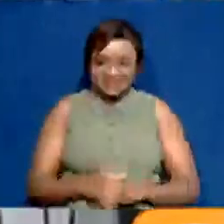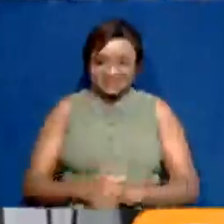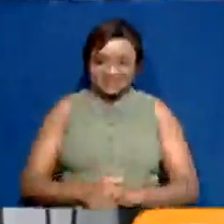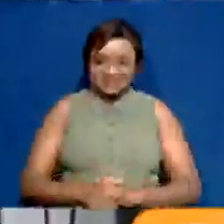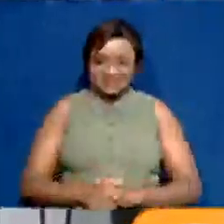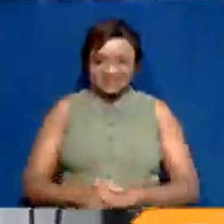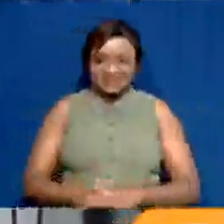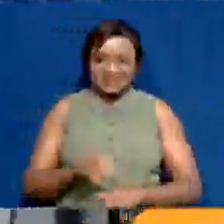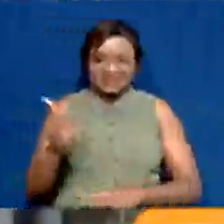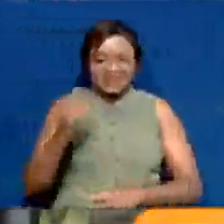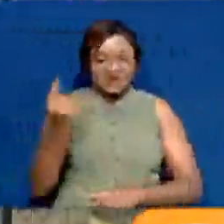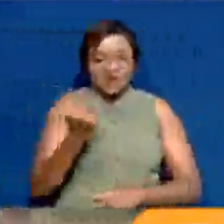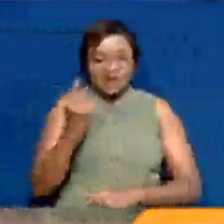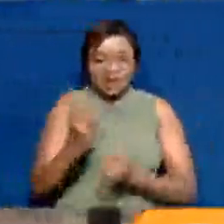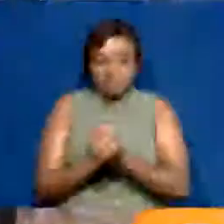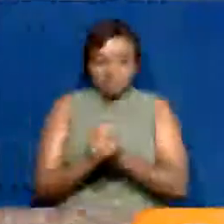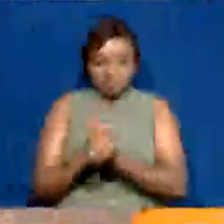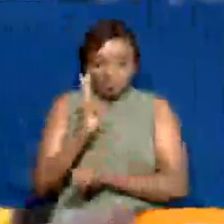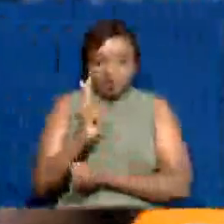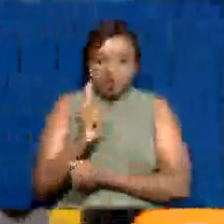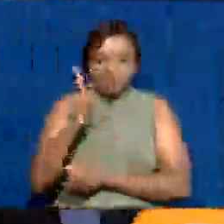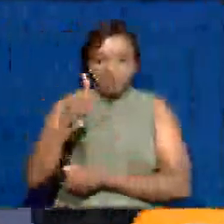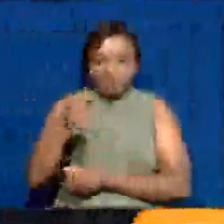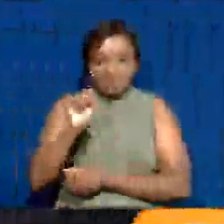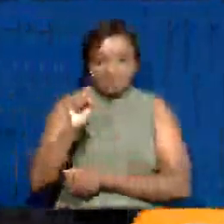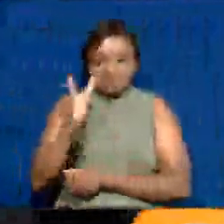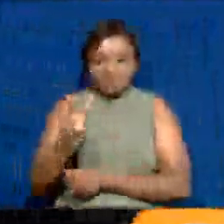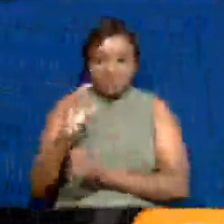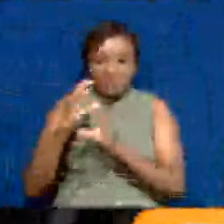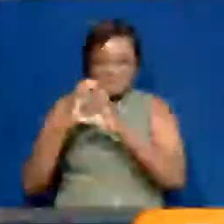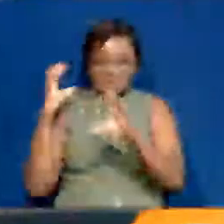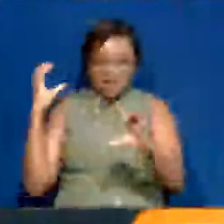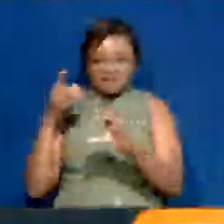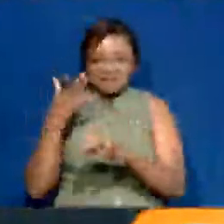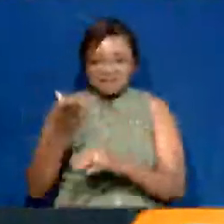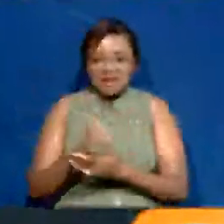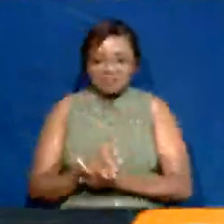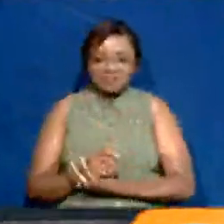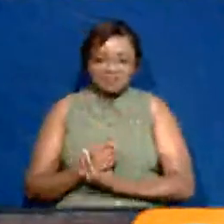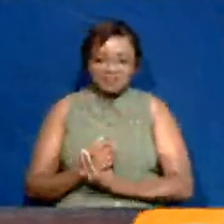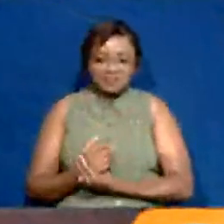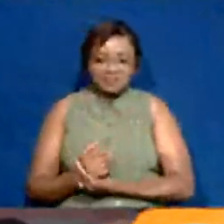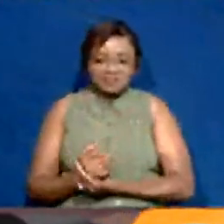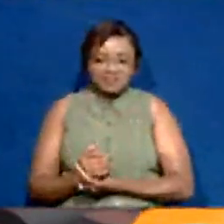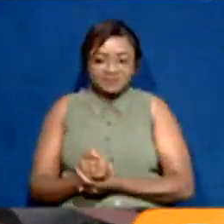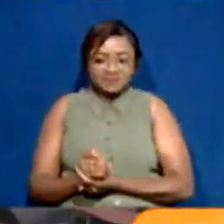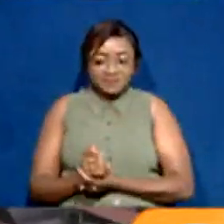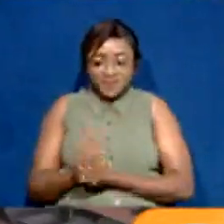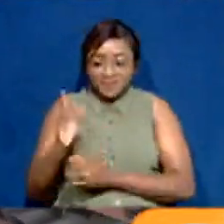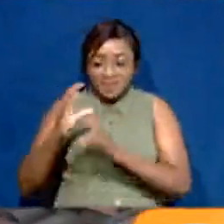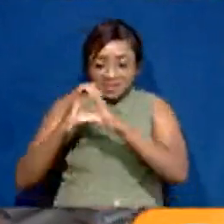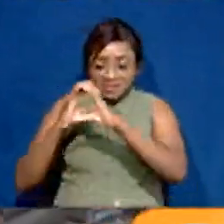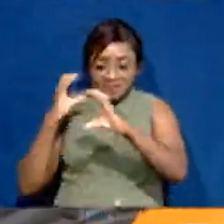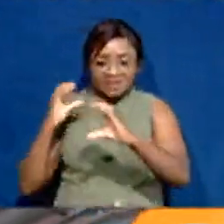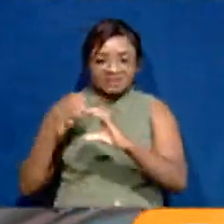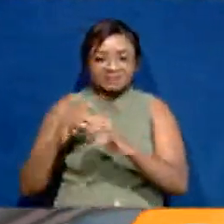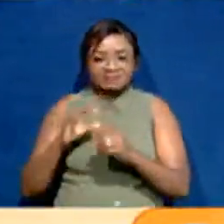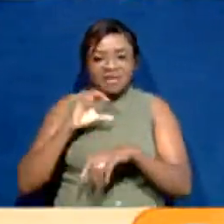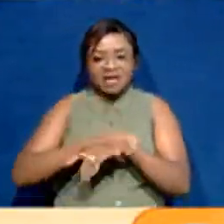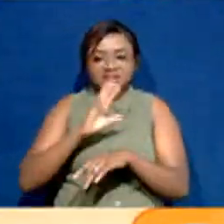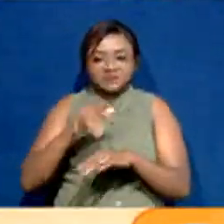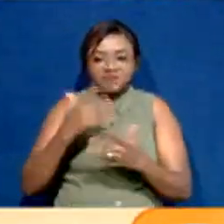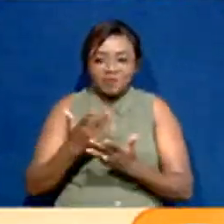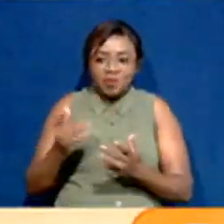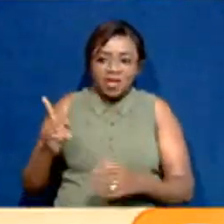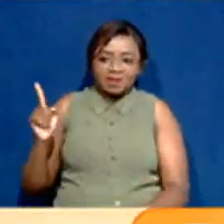are about 12 active PSV electric buses on city roads currently. All these buses have been supplied by